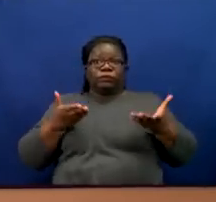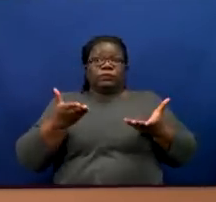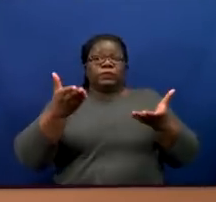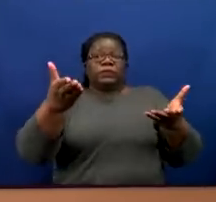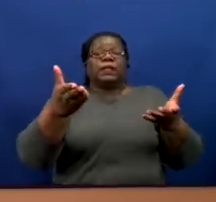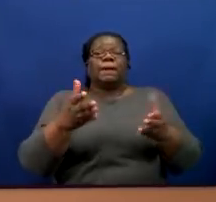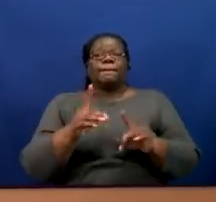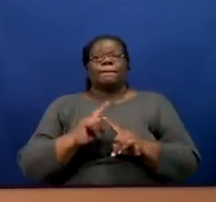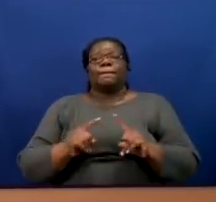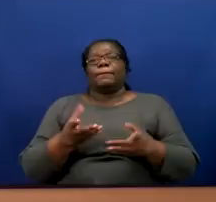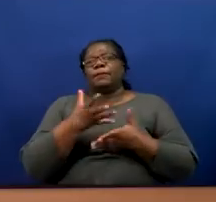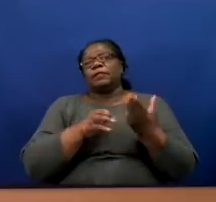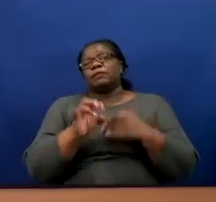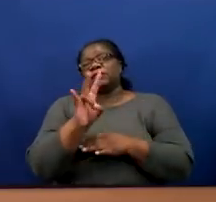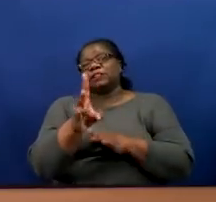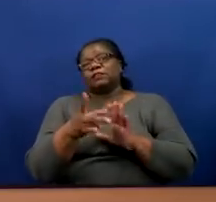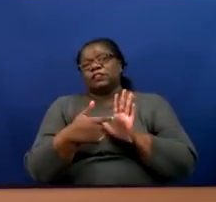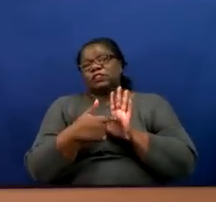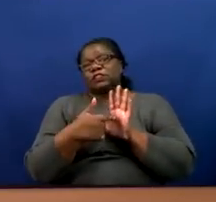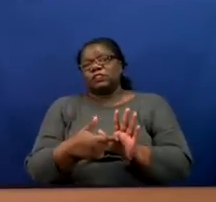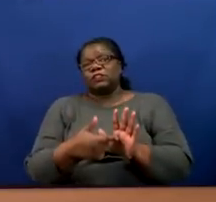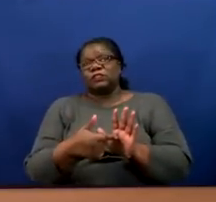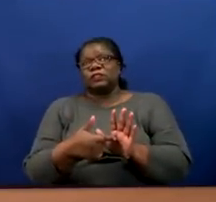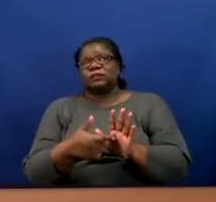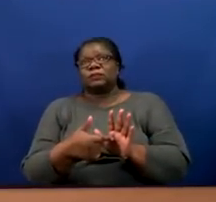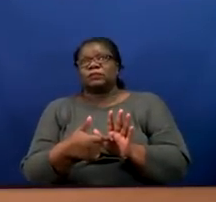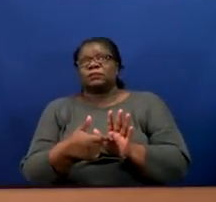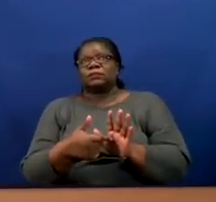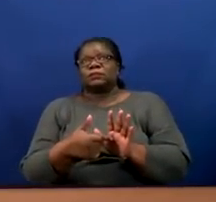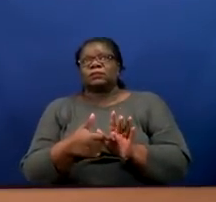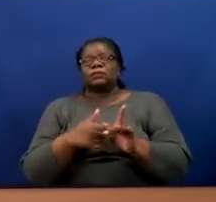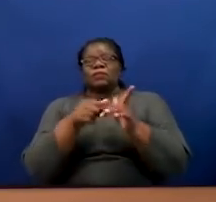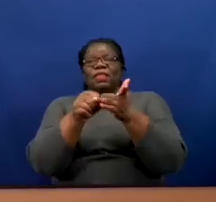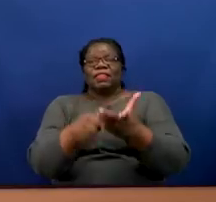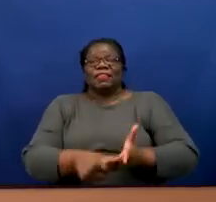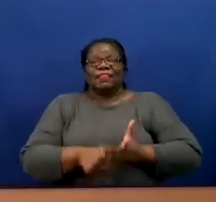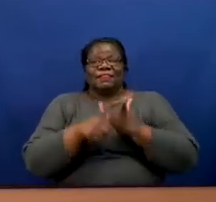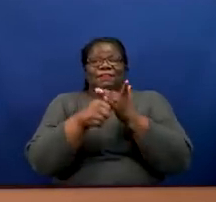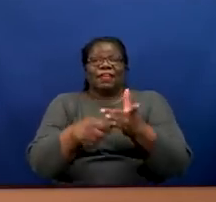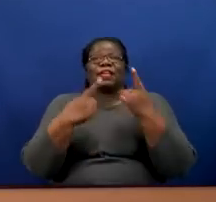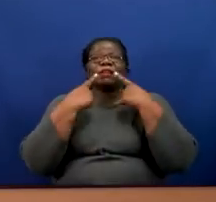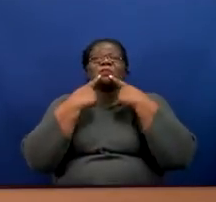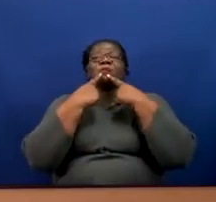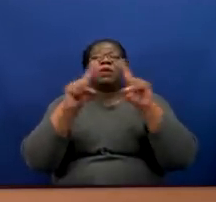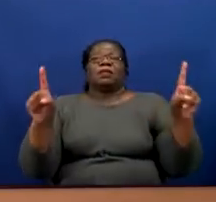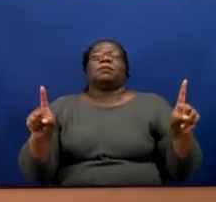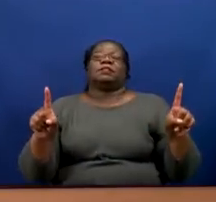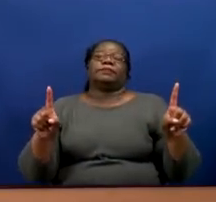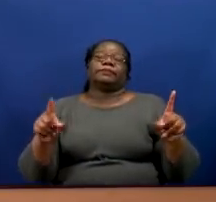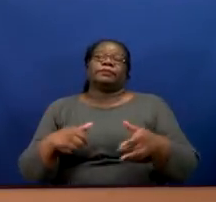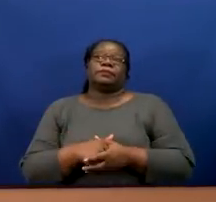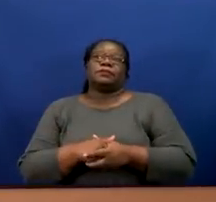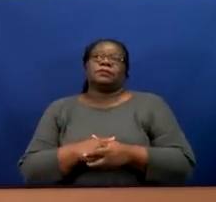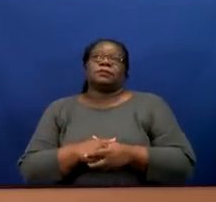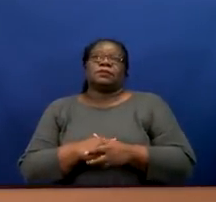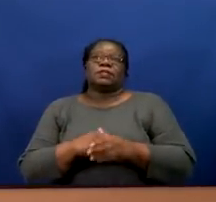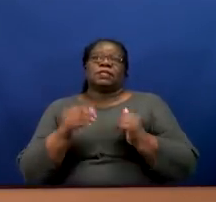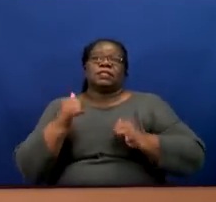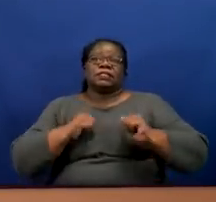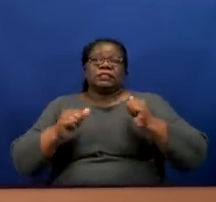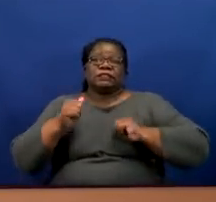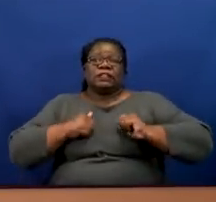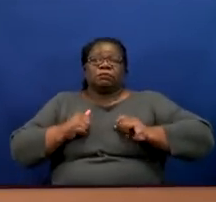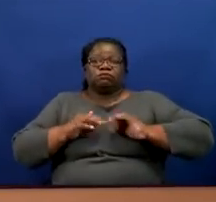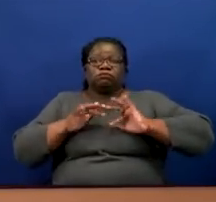then chapter 7 reveals to us the emphatic proclamation. Yeah, there's a divine presentation, there's a